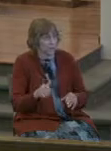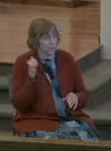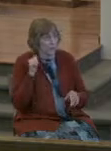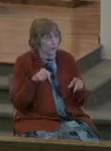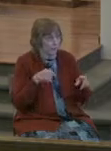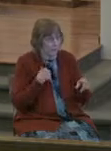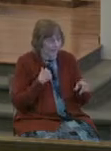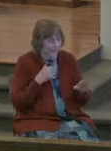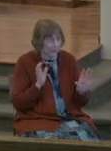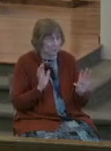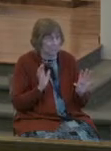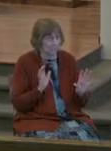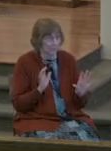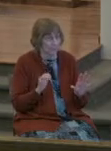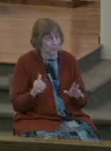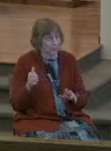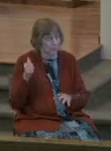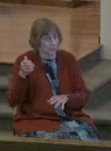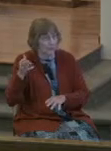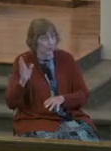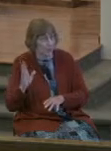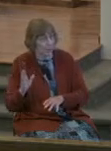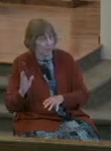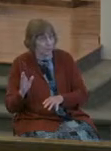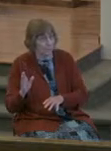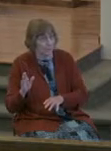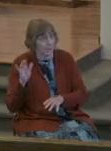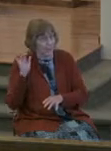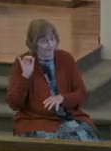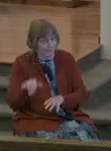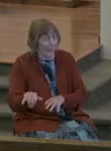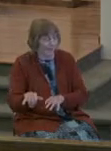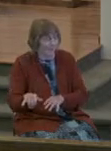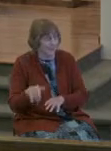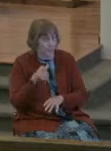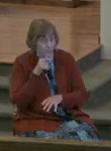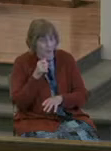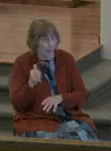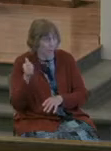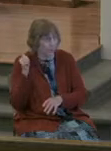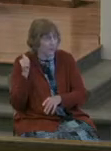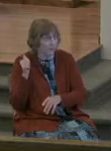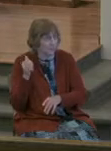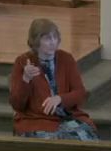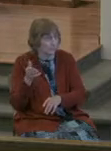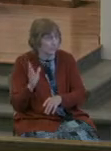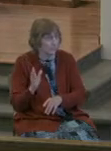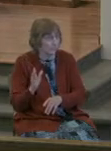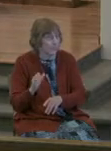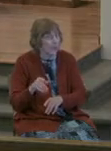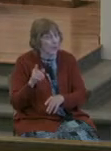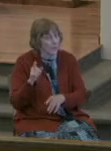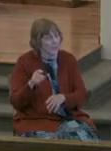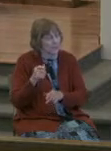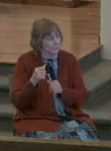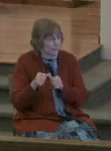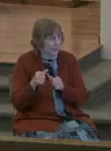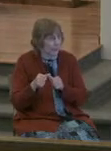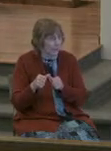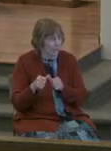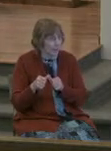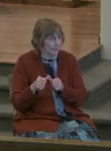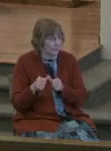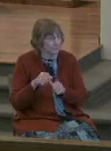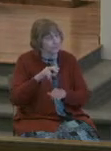and me. They're rejecting God. That's who they're really rejecting. So we need to keep that in mind. And in